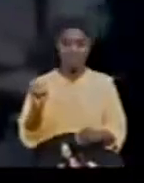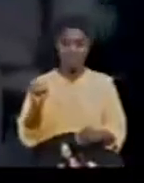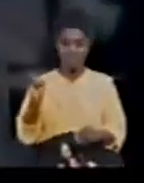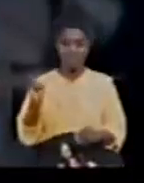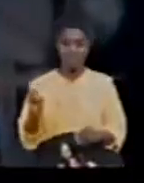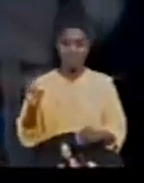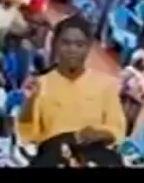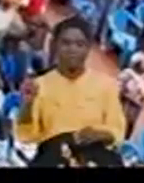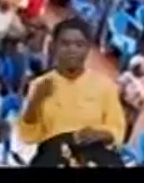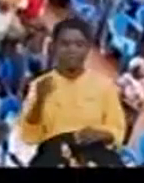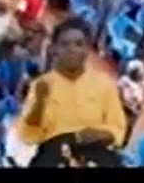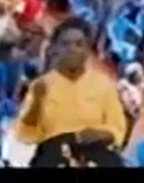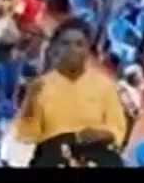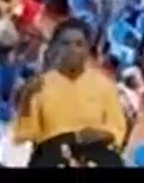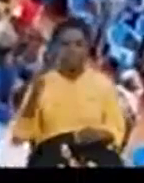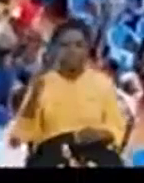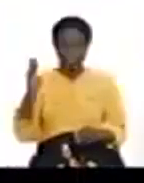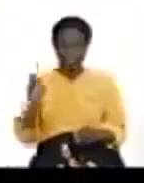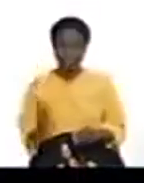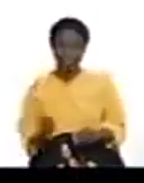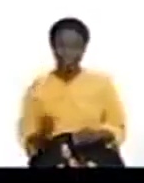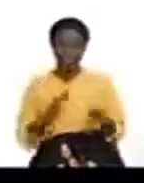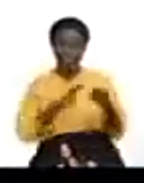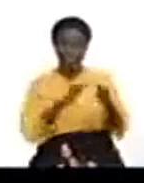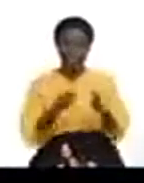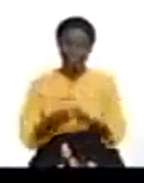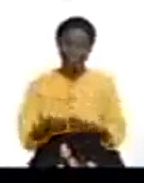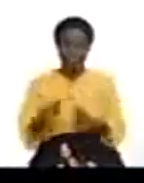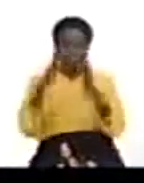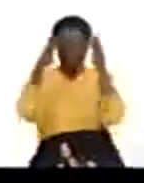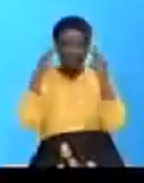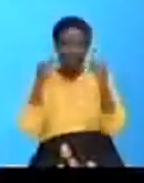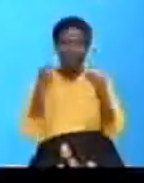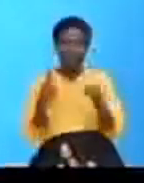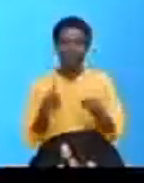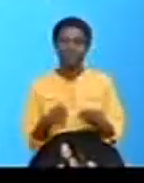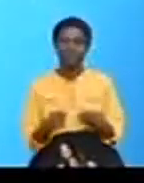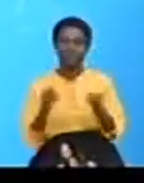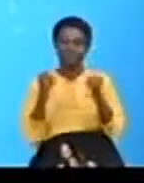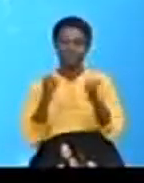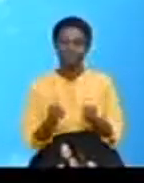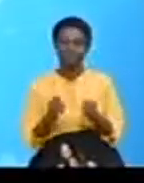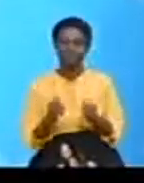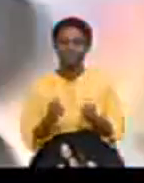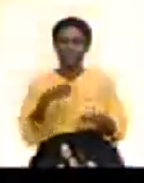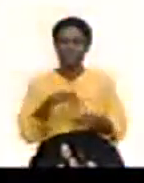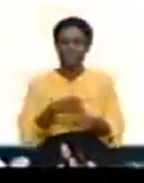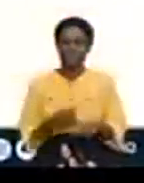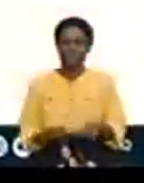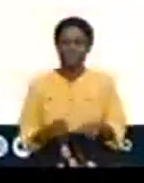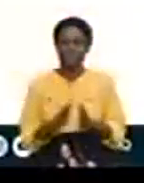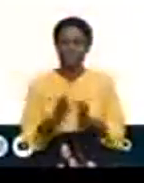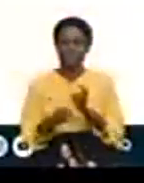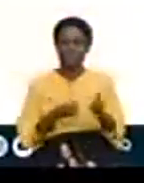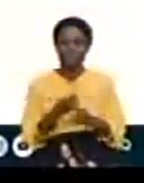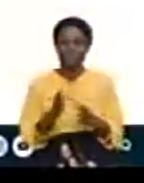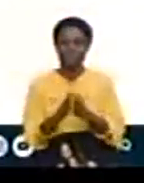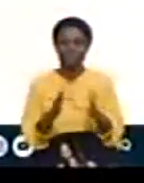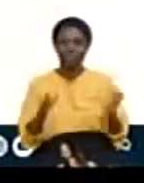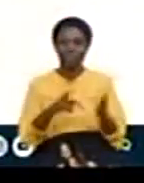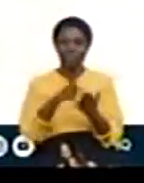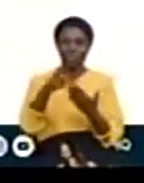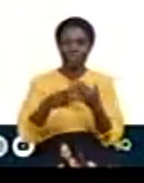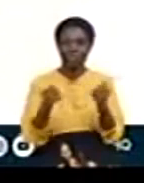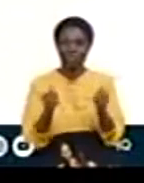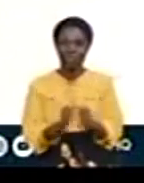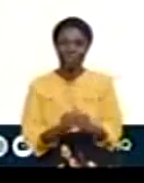of God firsthand at the August edition of the Global Crusade with KUMUYI, themed Jesus, the Miracle